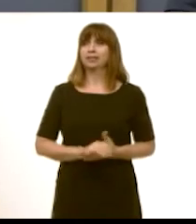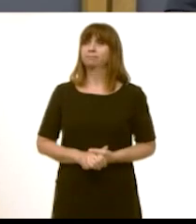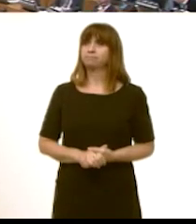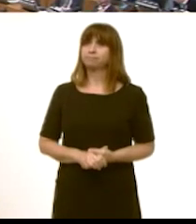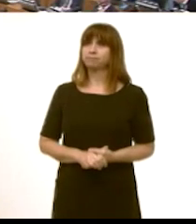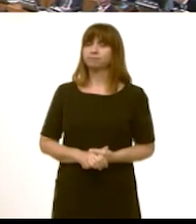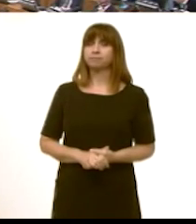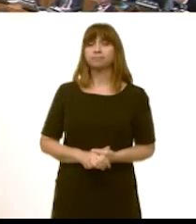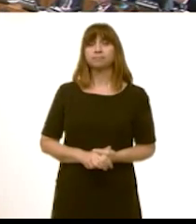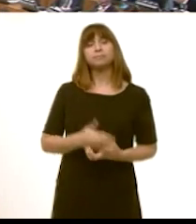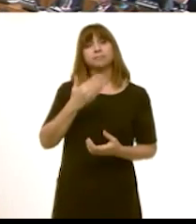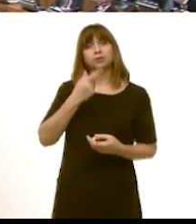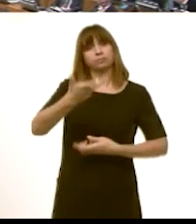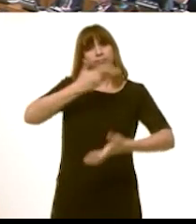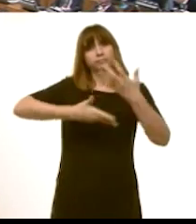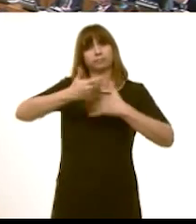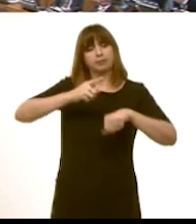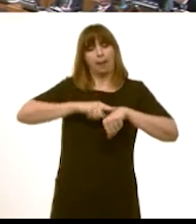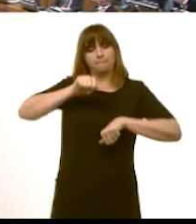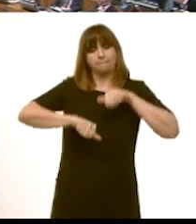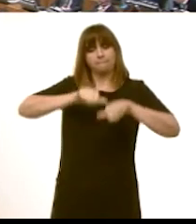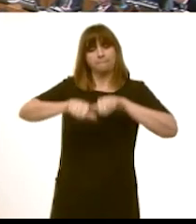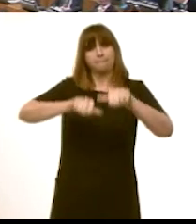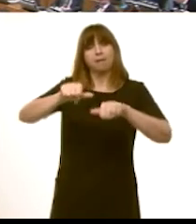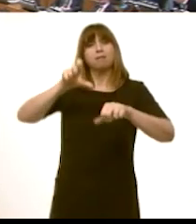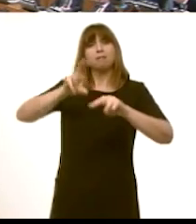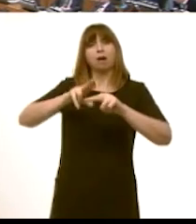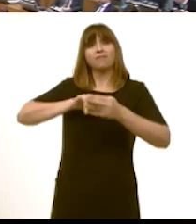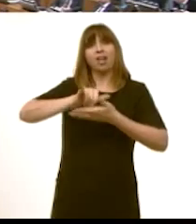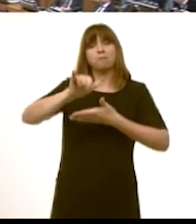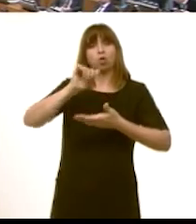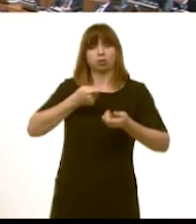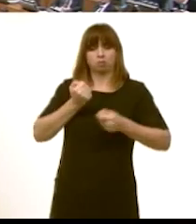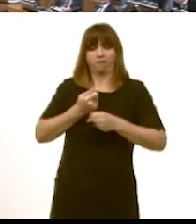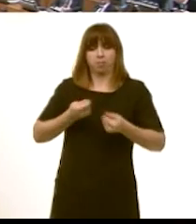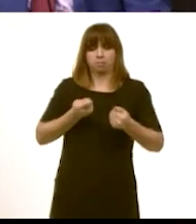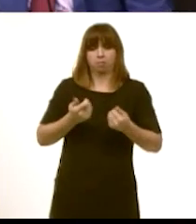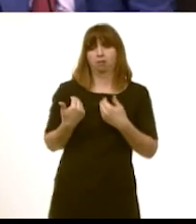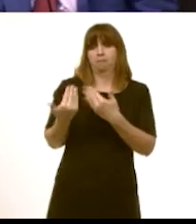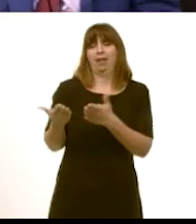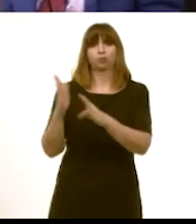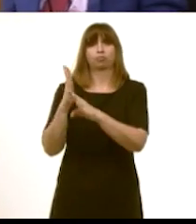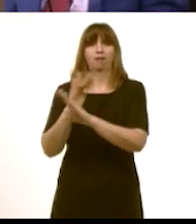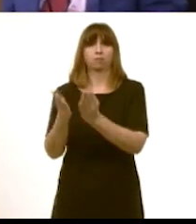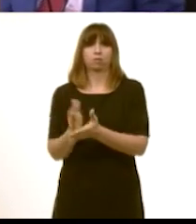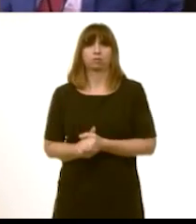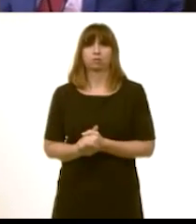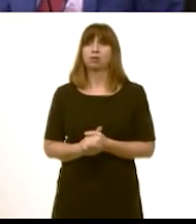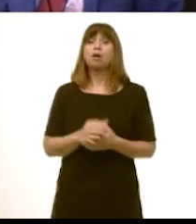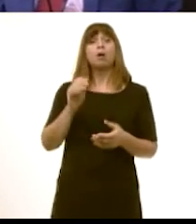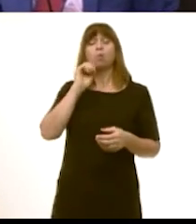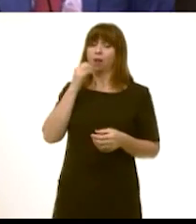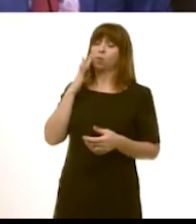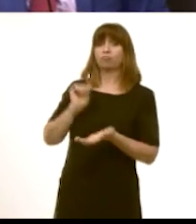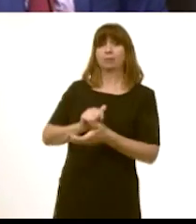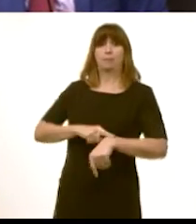Will the First Minister set out the timescale for returning Cardiff Airport to the private sector? Well, we consider returning Cardiff Airport to the private sector when the conditions are